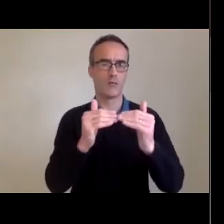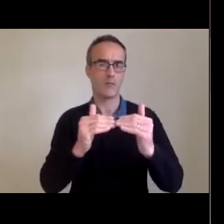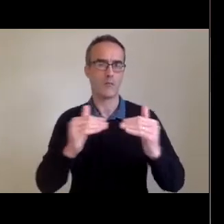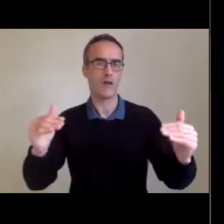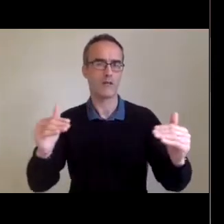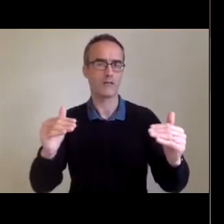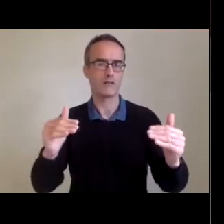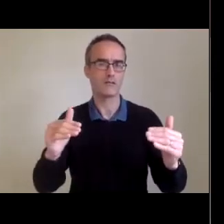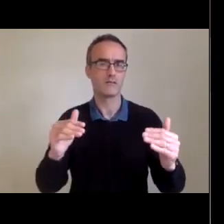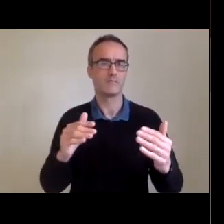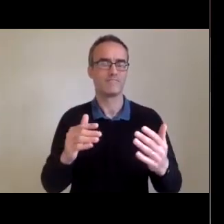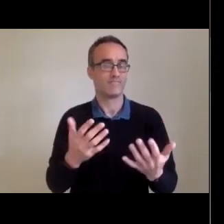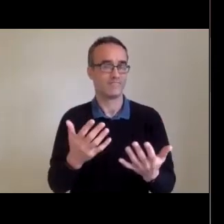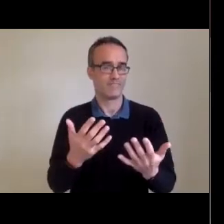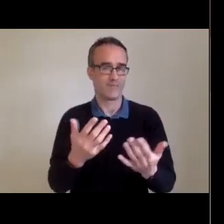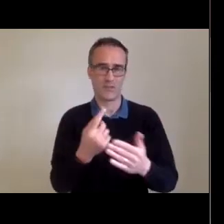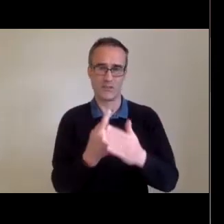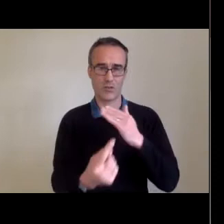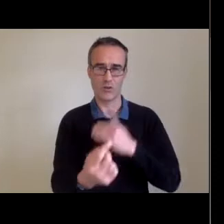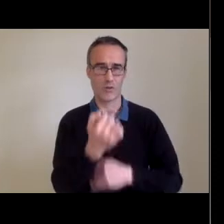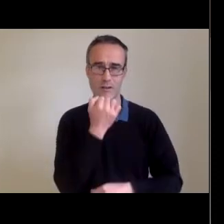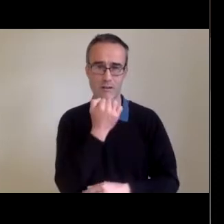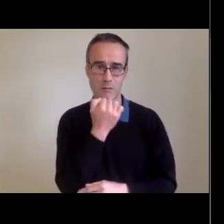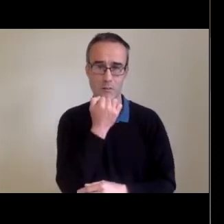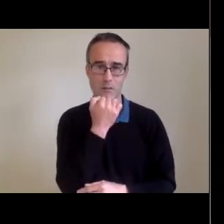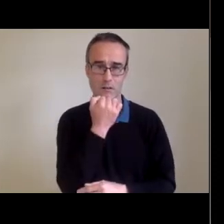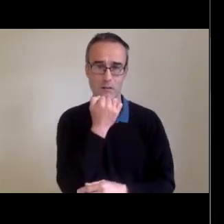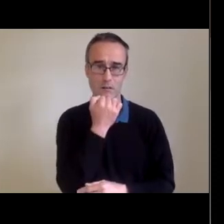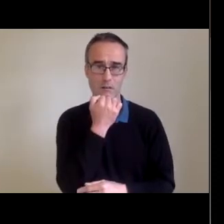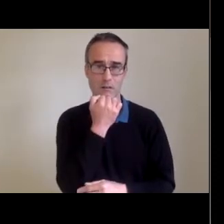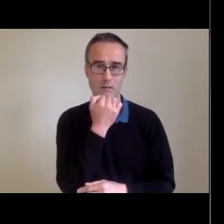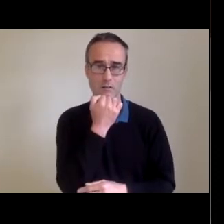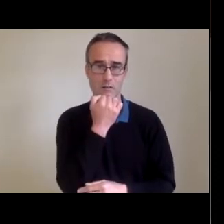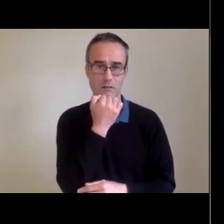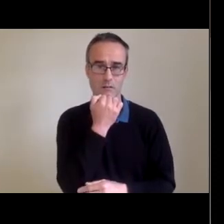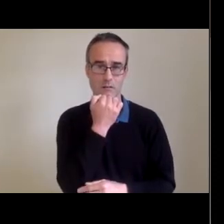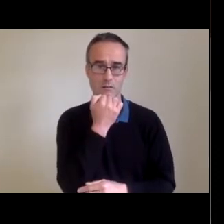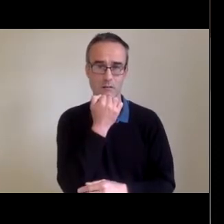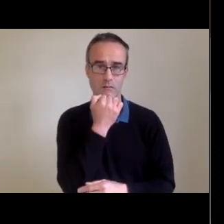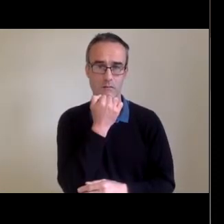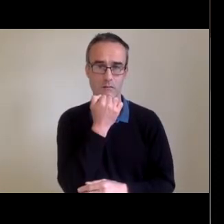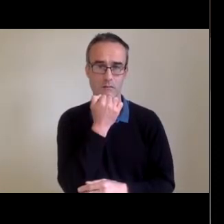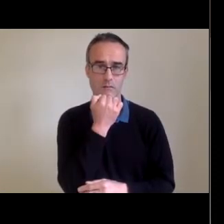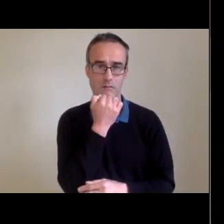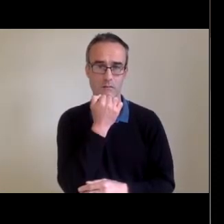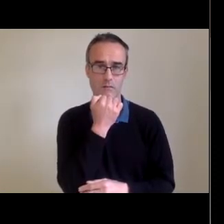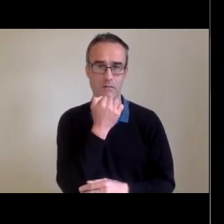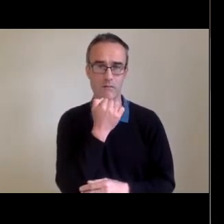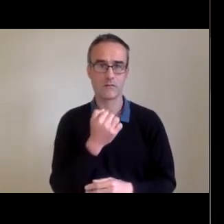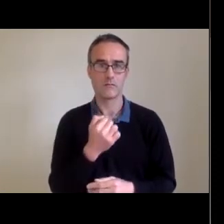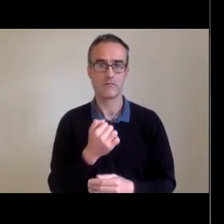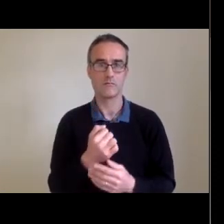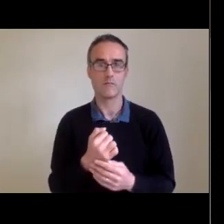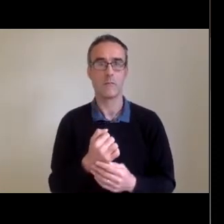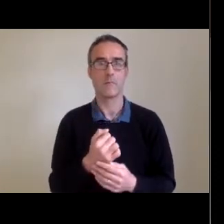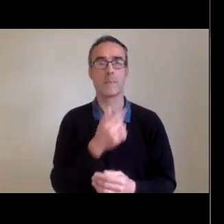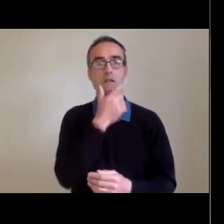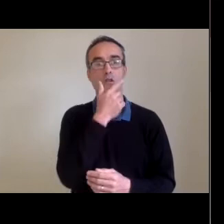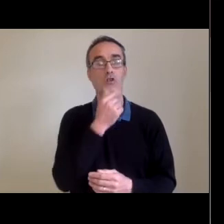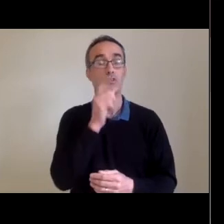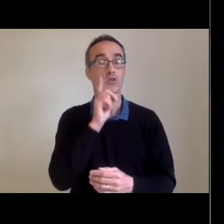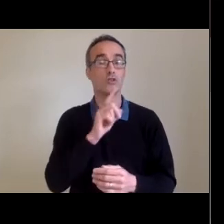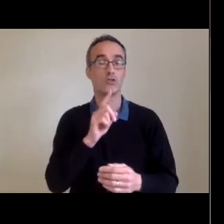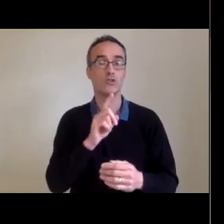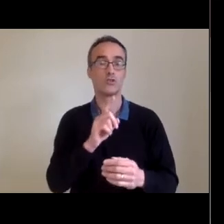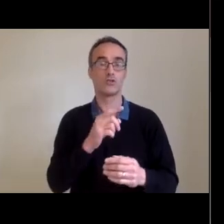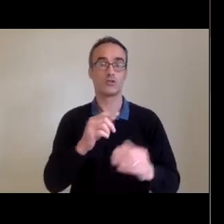number that's Gender parity is a statistical measure used